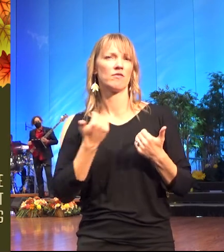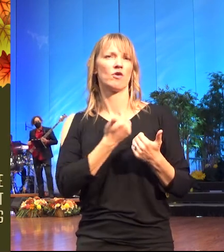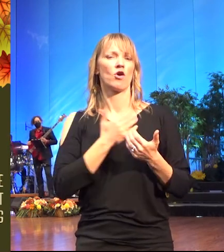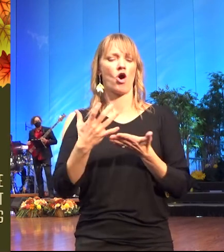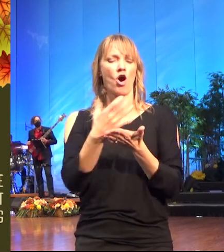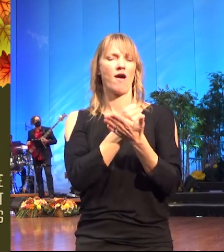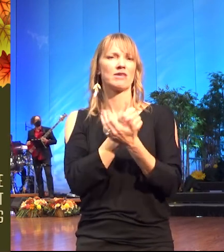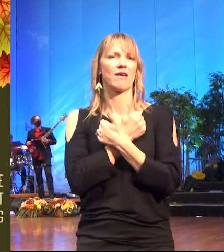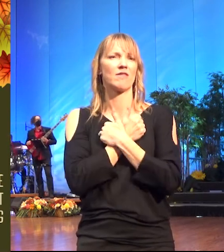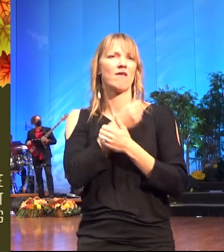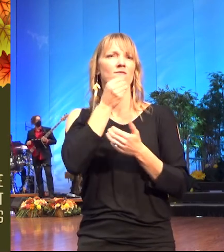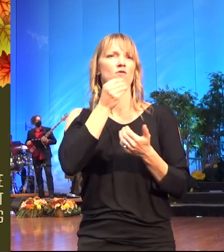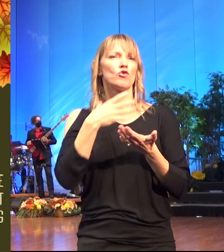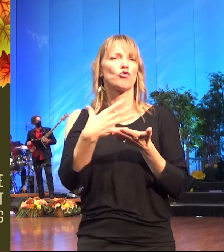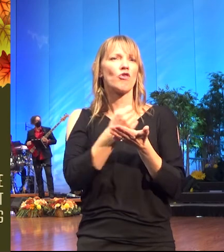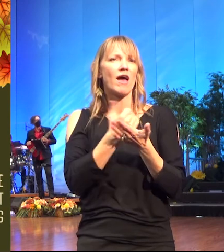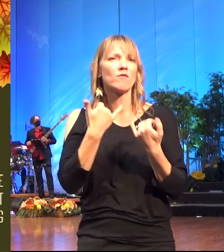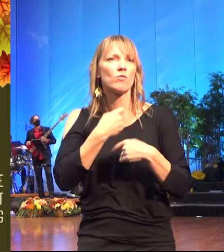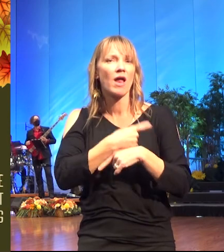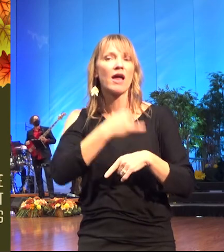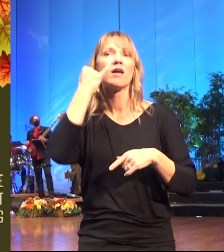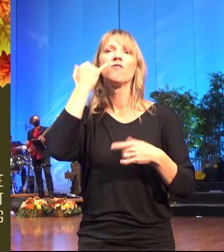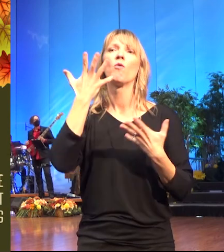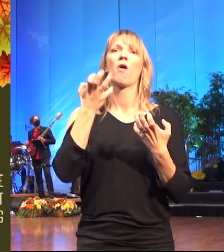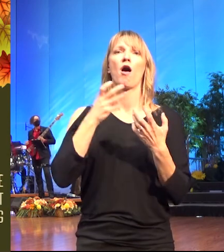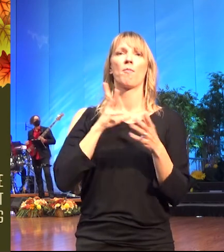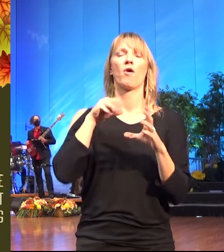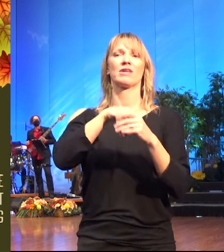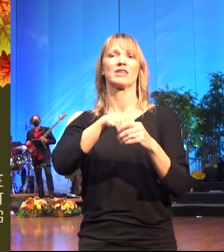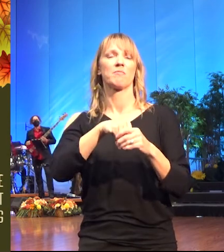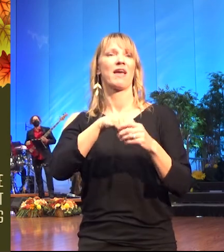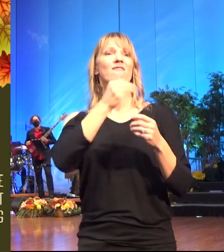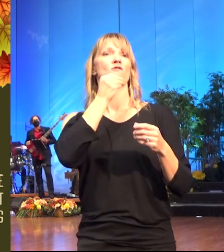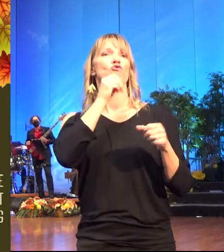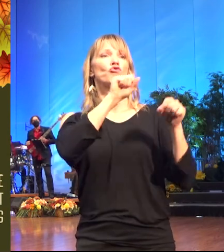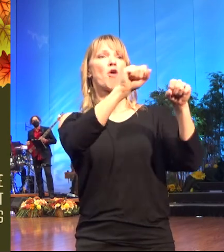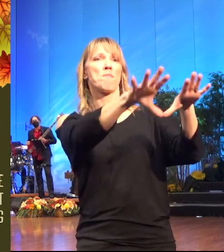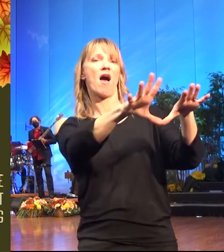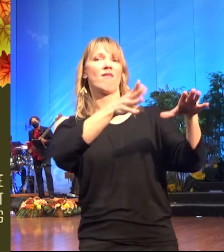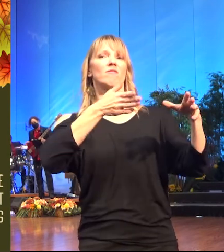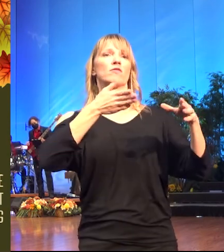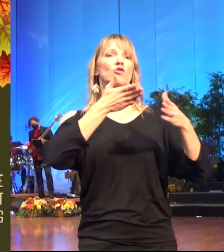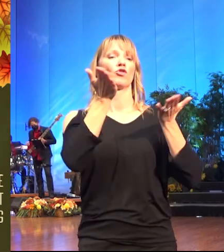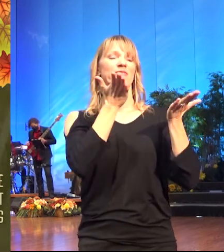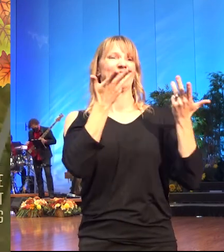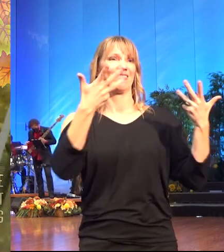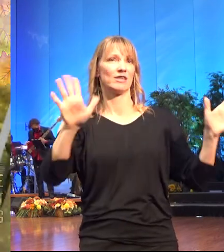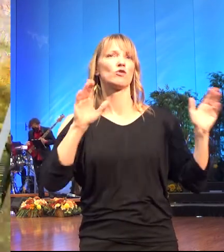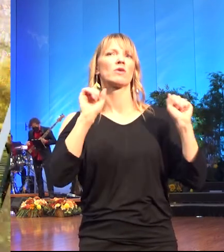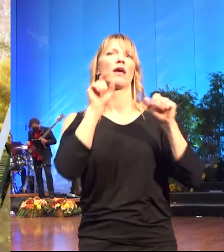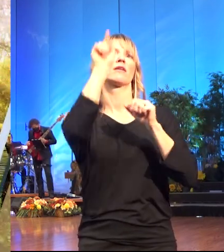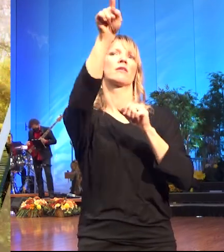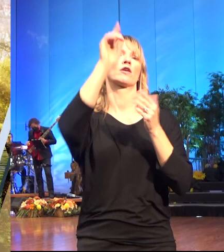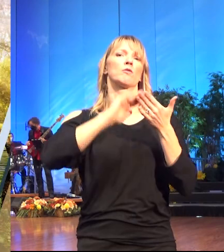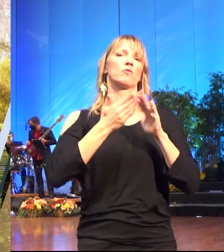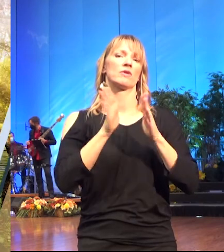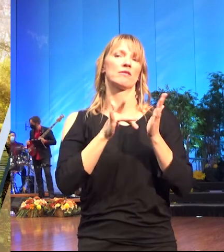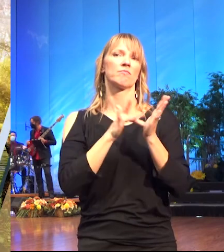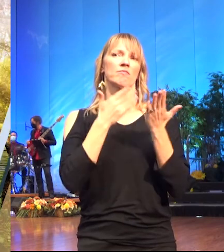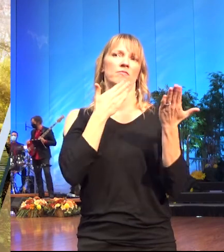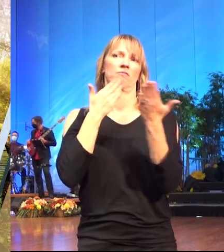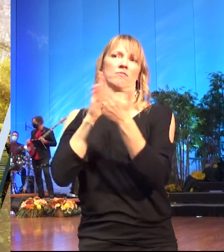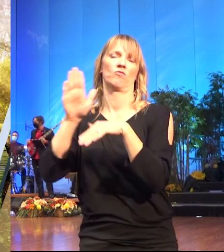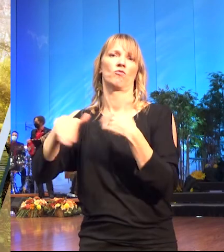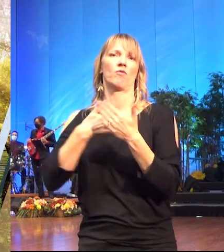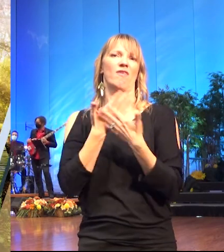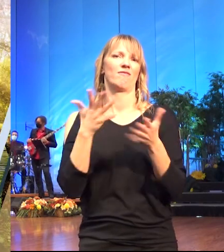have donated already. We're so happy to be supporting communities right here in our very own community. And then we also want you to know that new